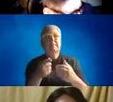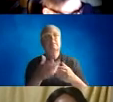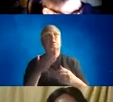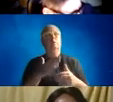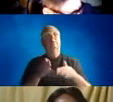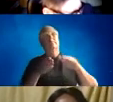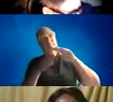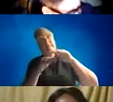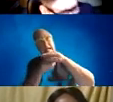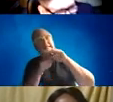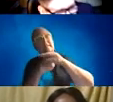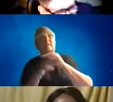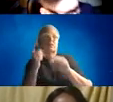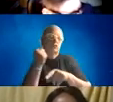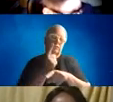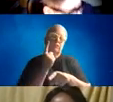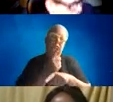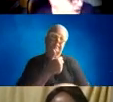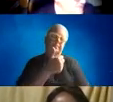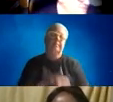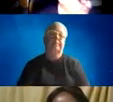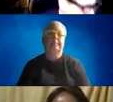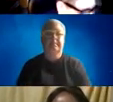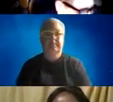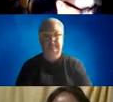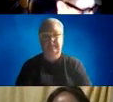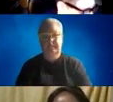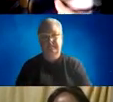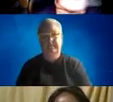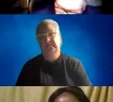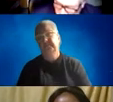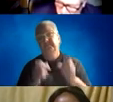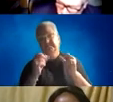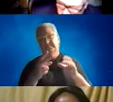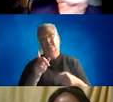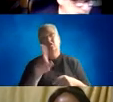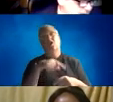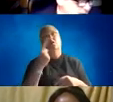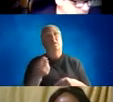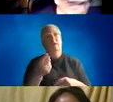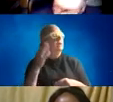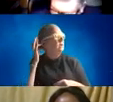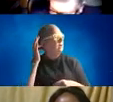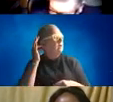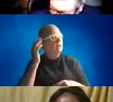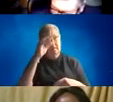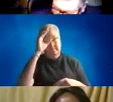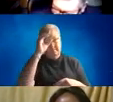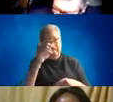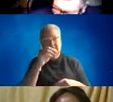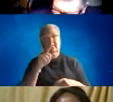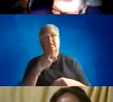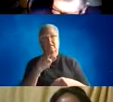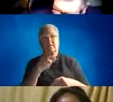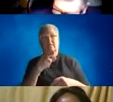Yeah, or a rental agreement. Yeah. Okay. Another one on gender-based violence again. Yeah. Yeah.